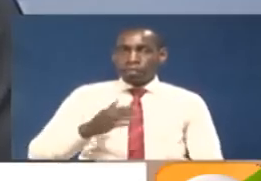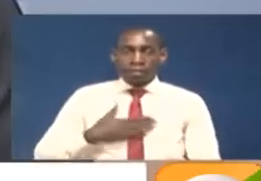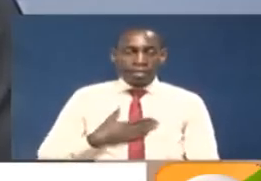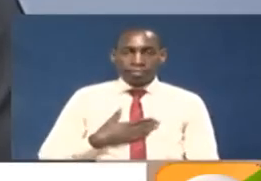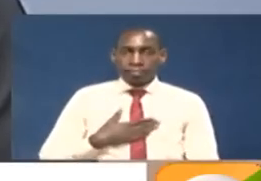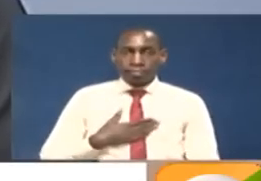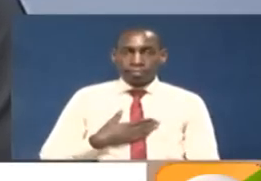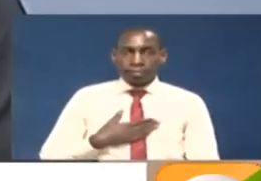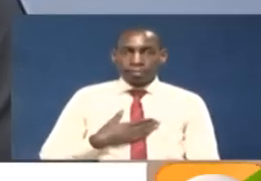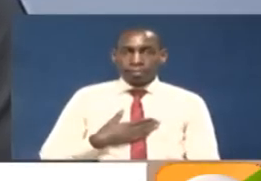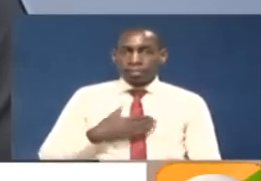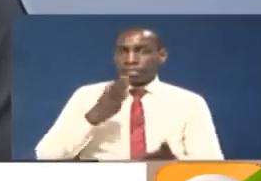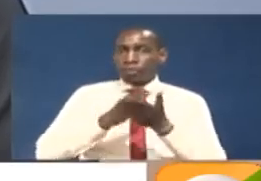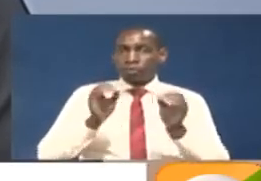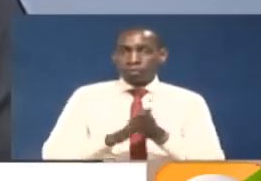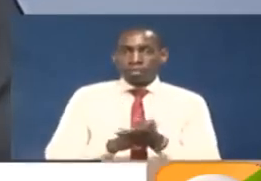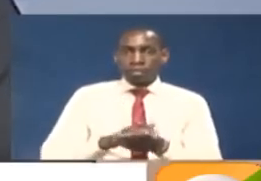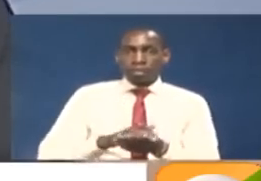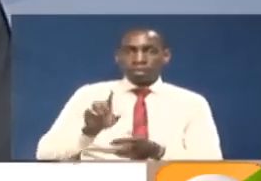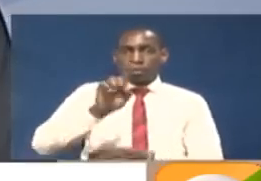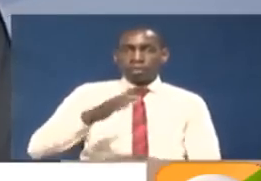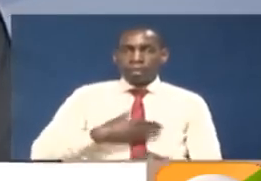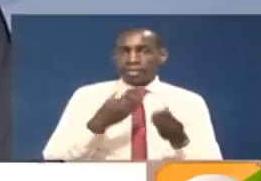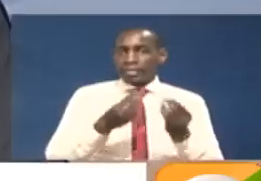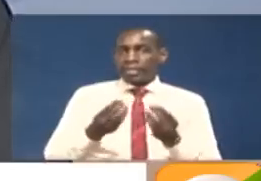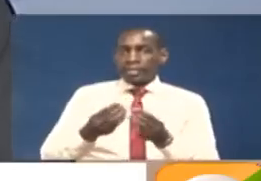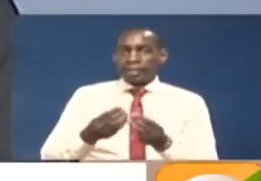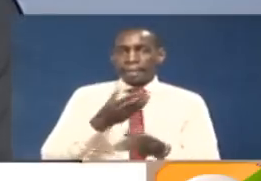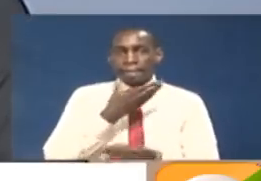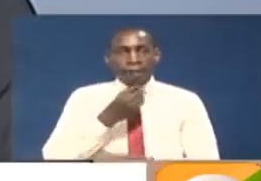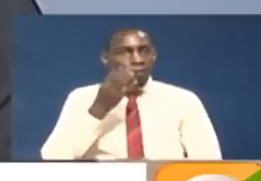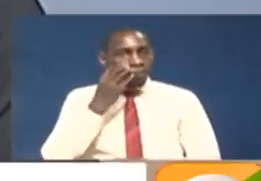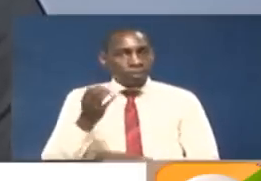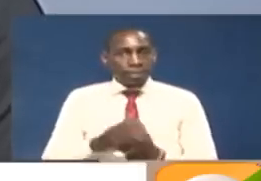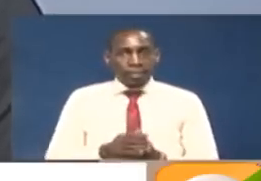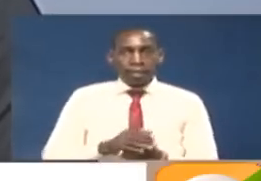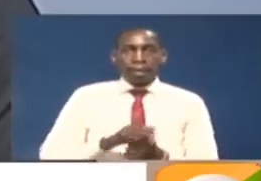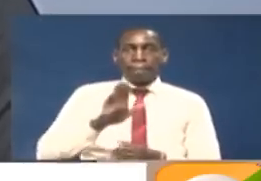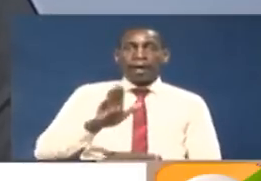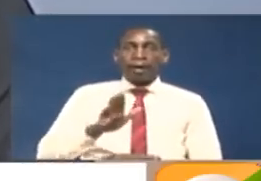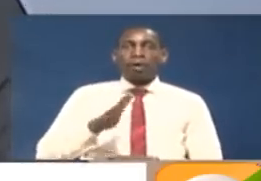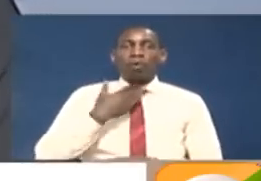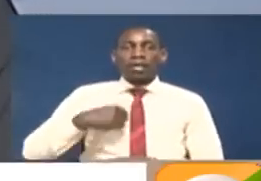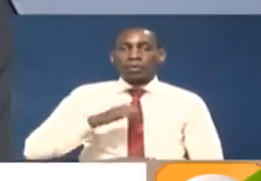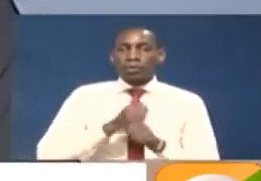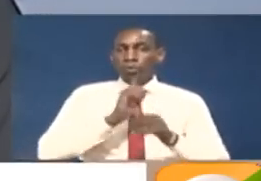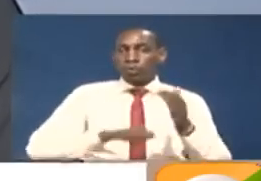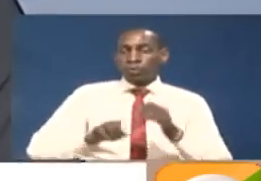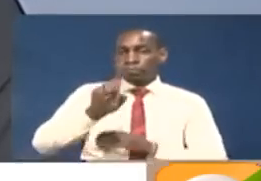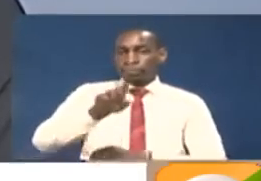not even original. Here is my simple question, Mr. Matiangi. Unataka tufanye nini?